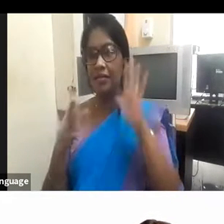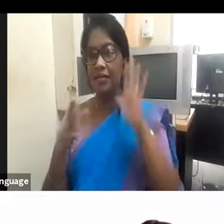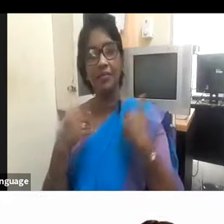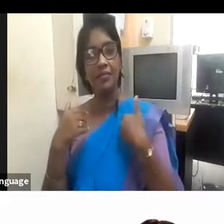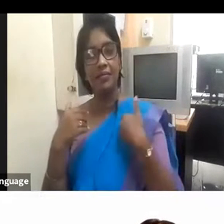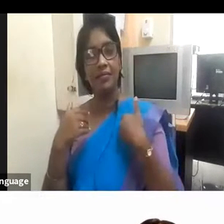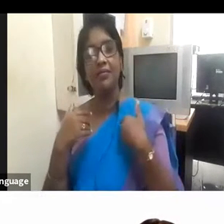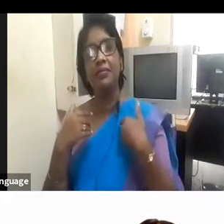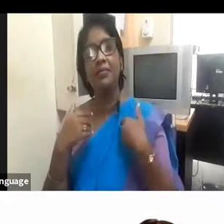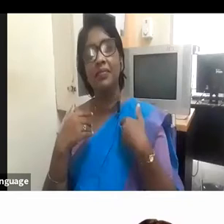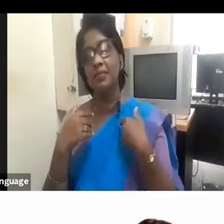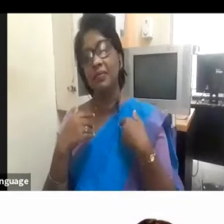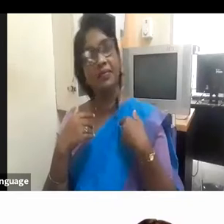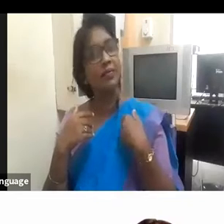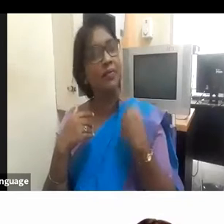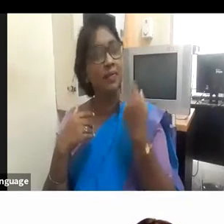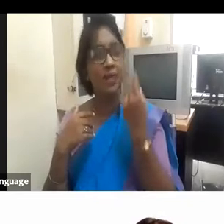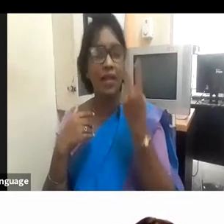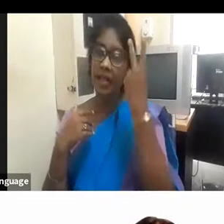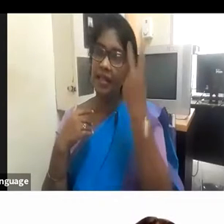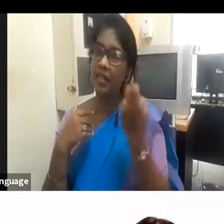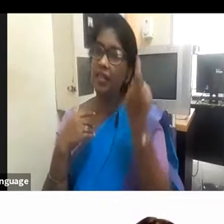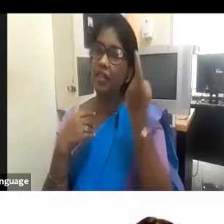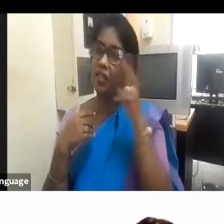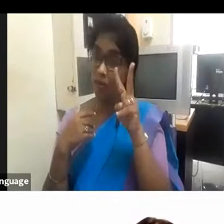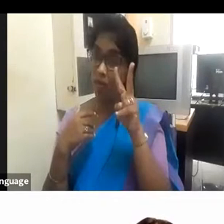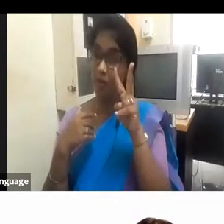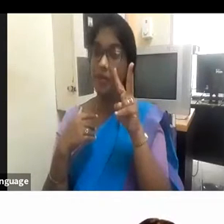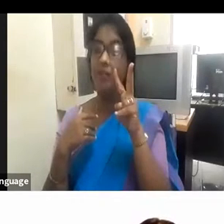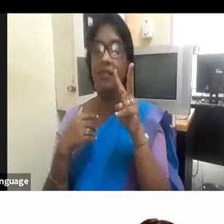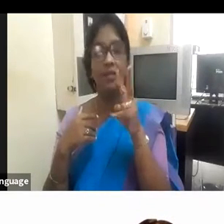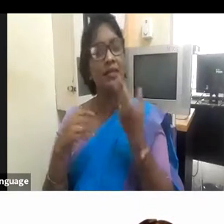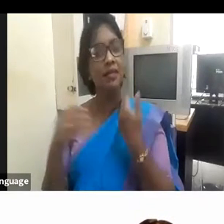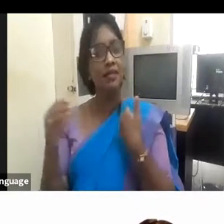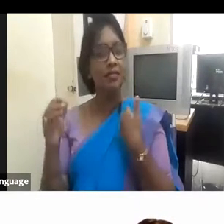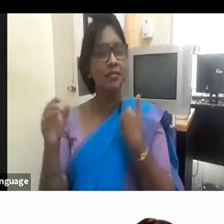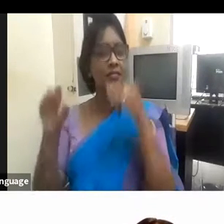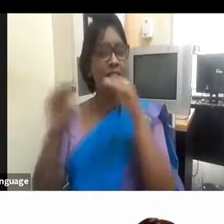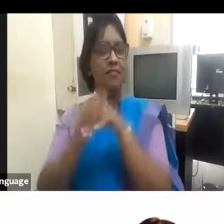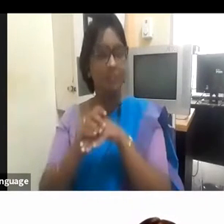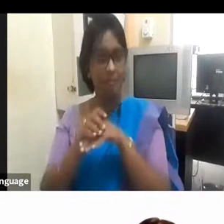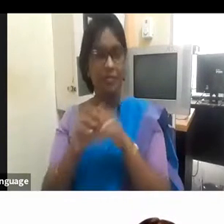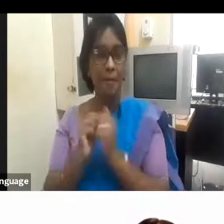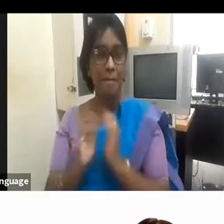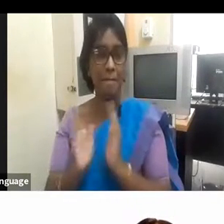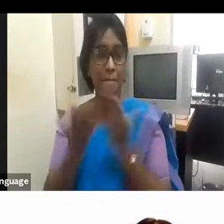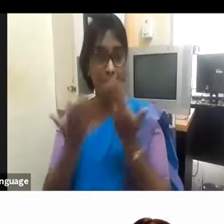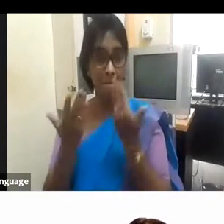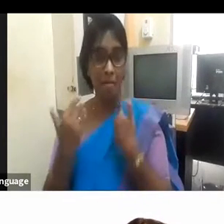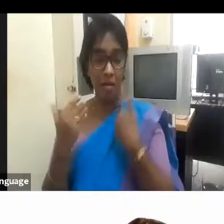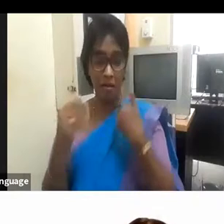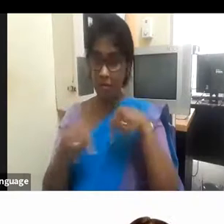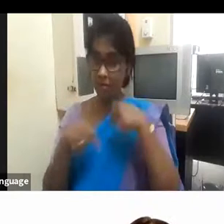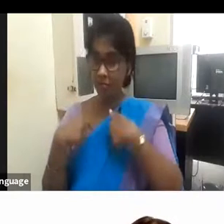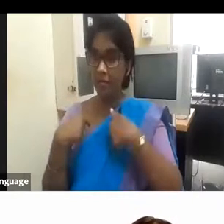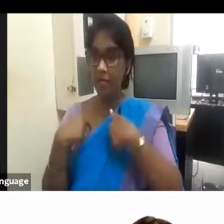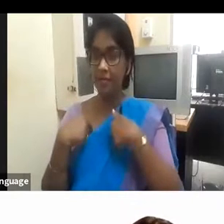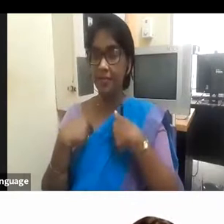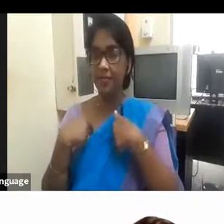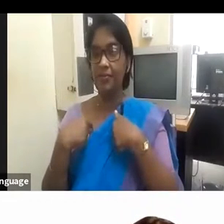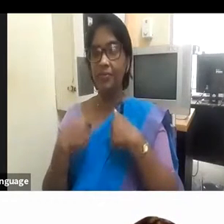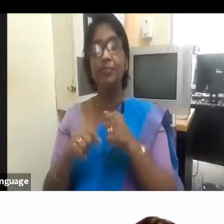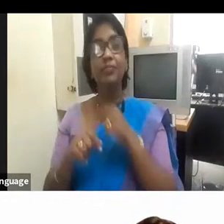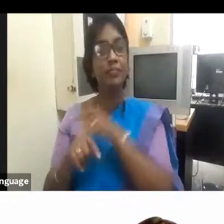2012, first when I took my initiative to engage females